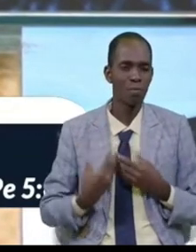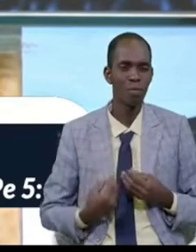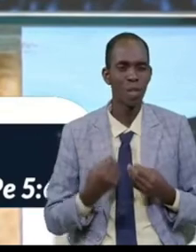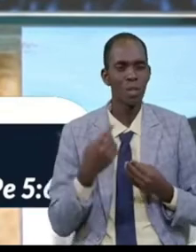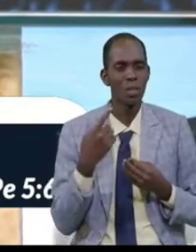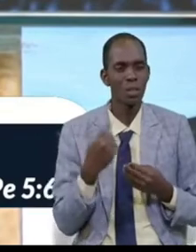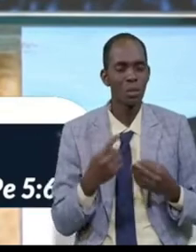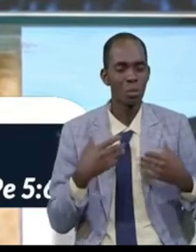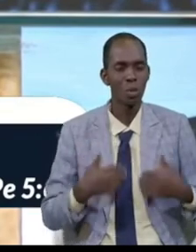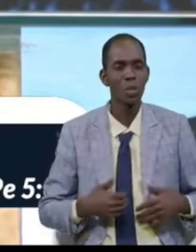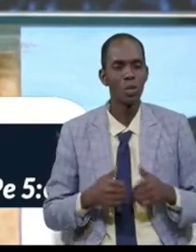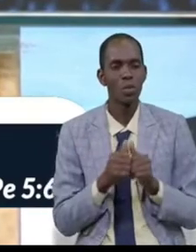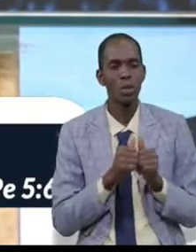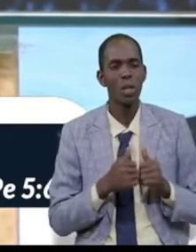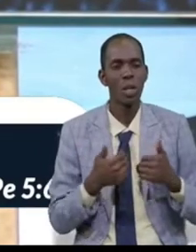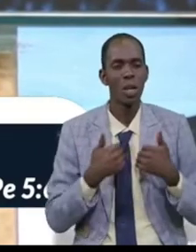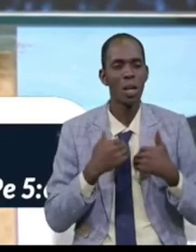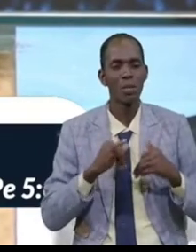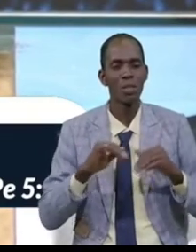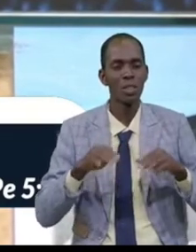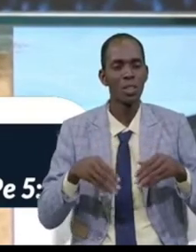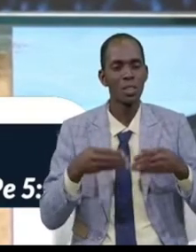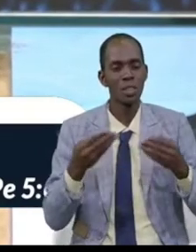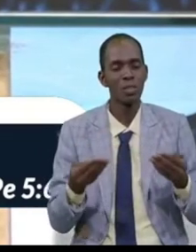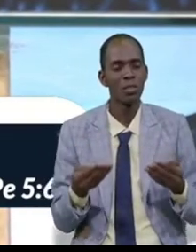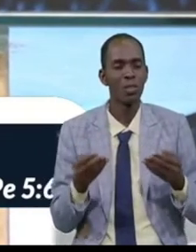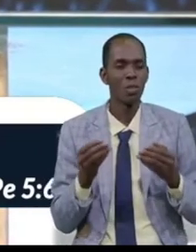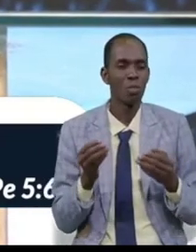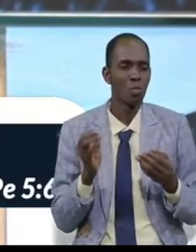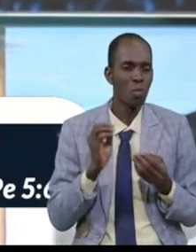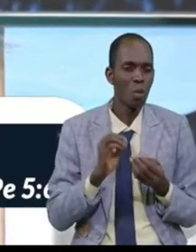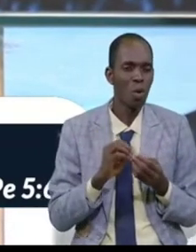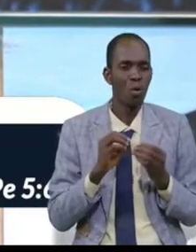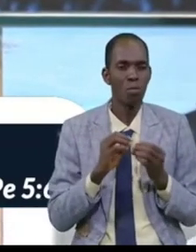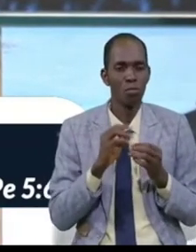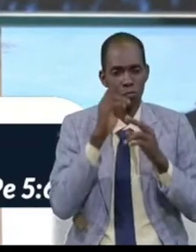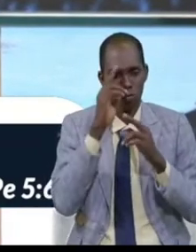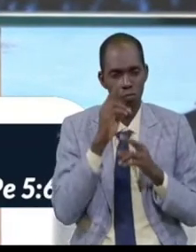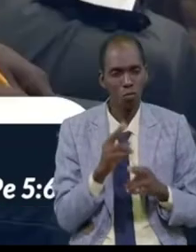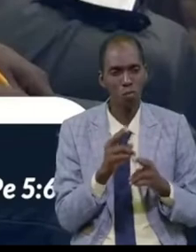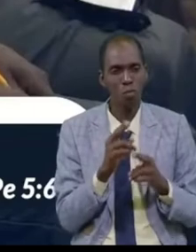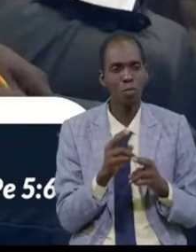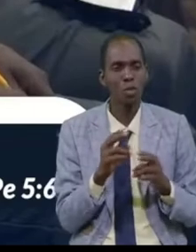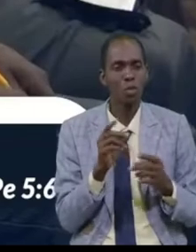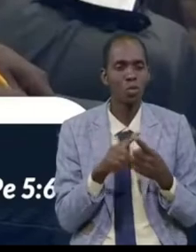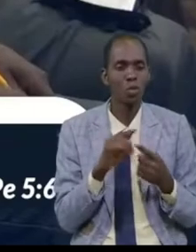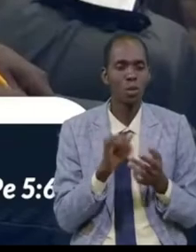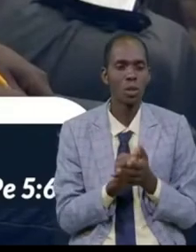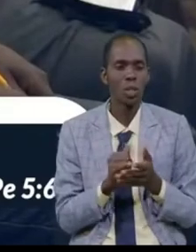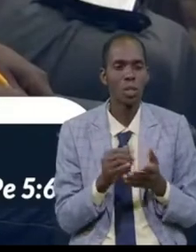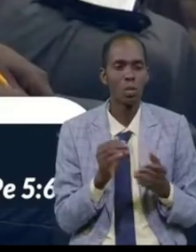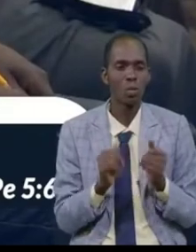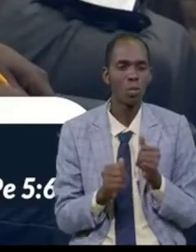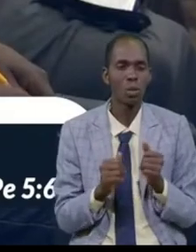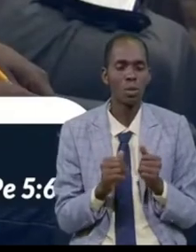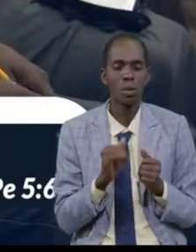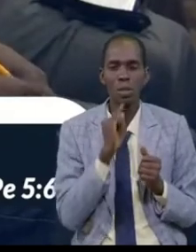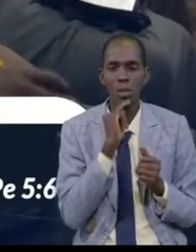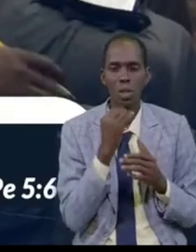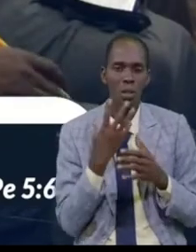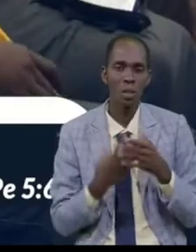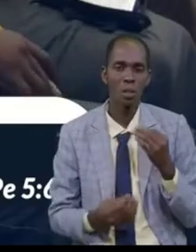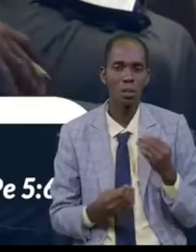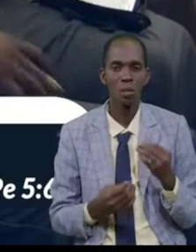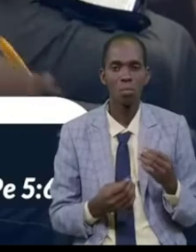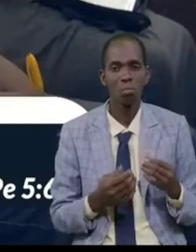more abundant honor to that part which large. It looks like many